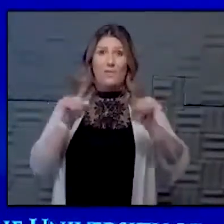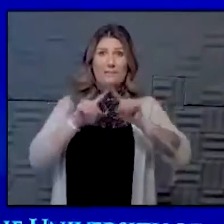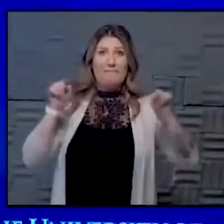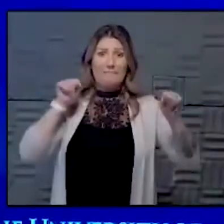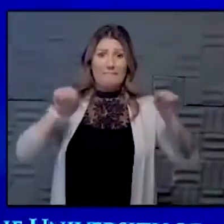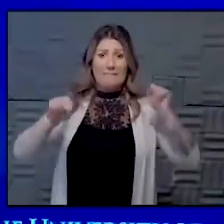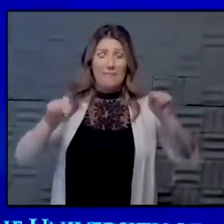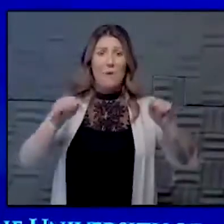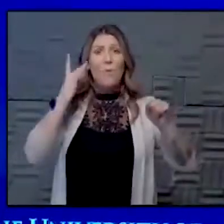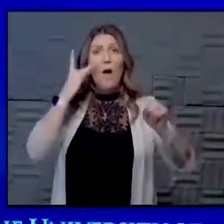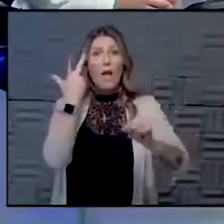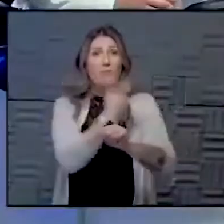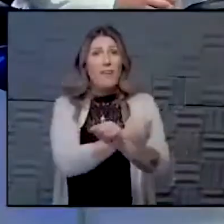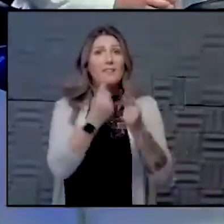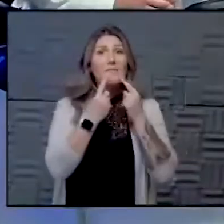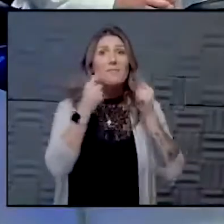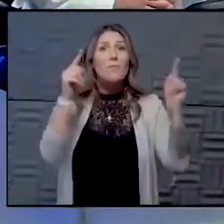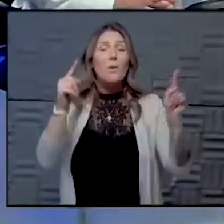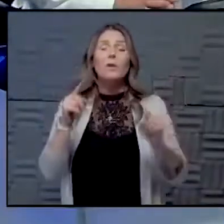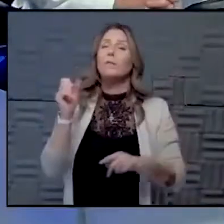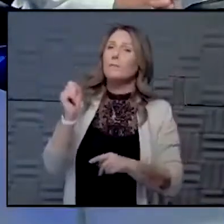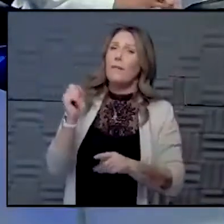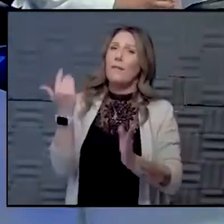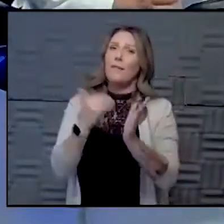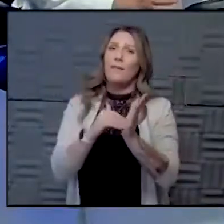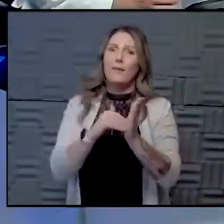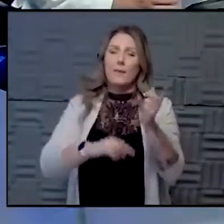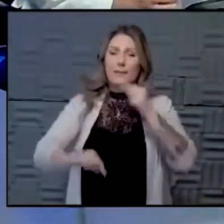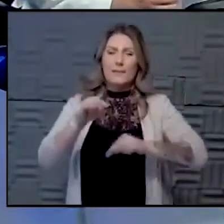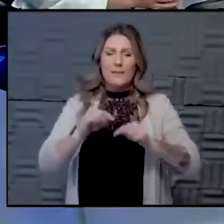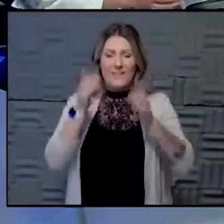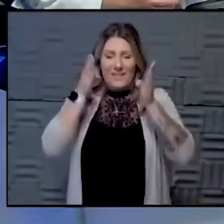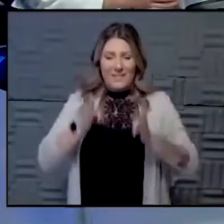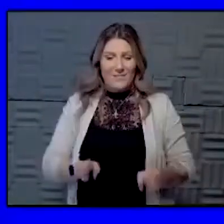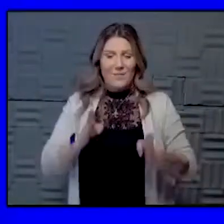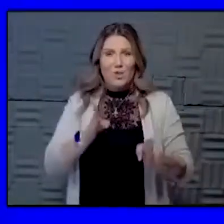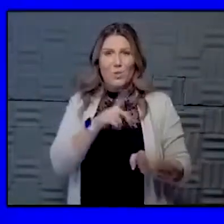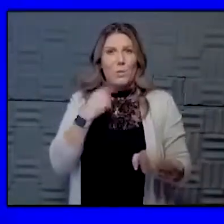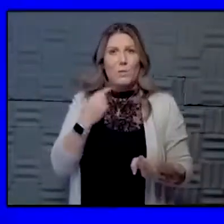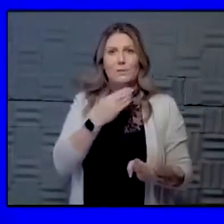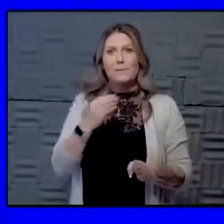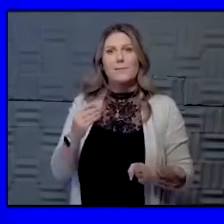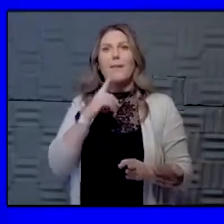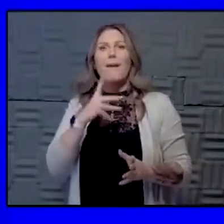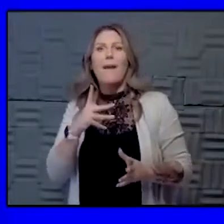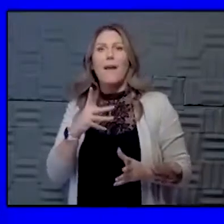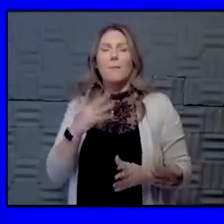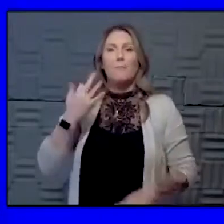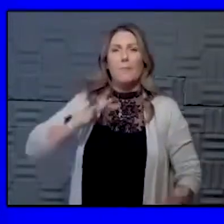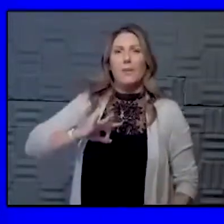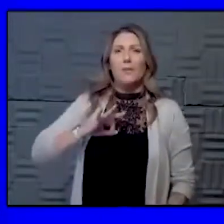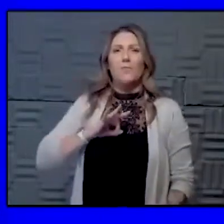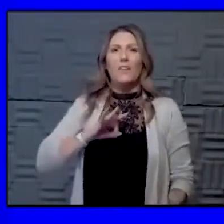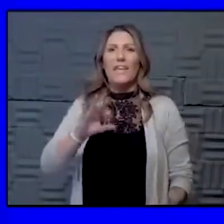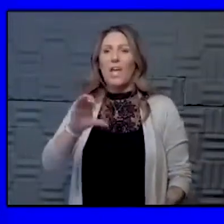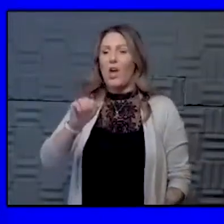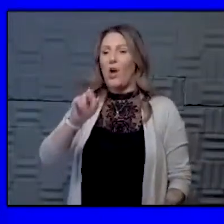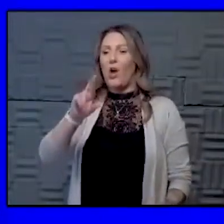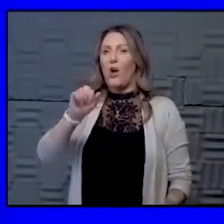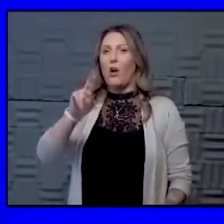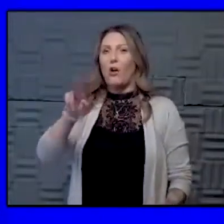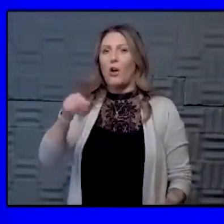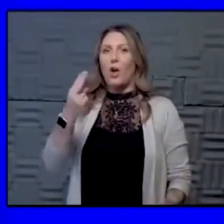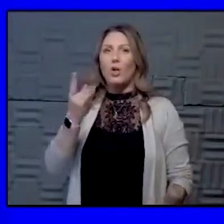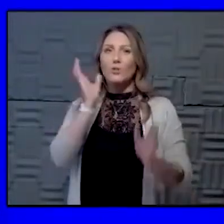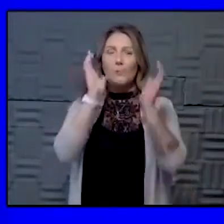because vaccines work on it. Yeah. Again, I think it goes back to individual risk and benefit. We know that Archbishop has or will